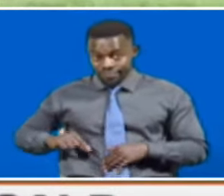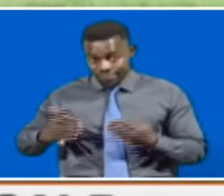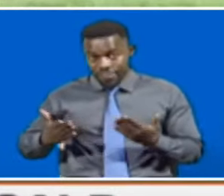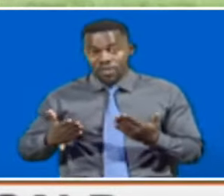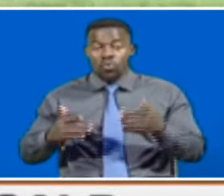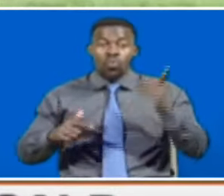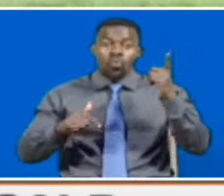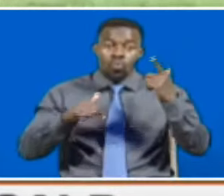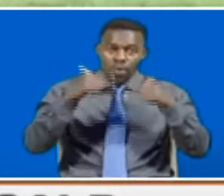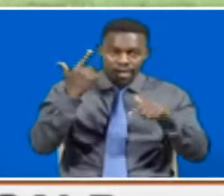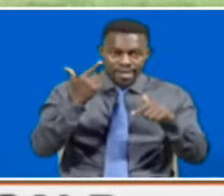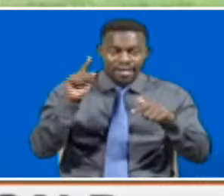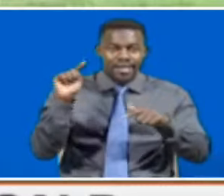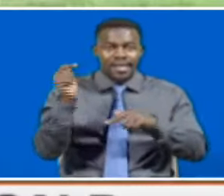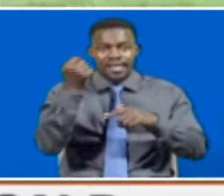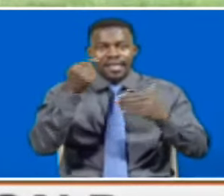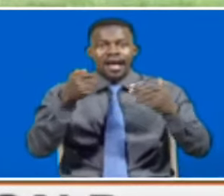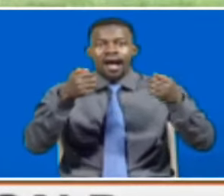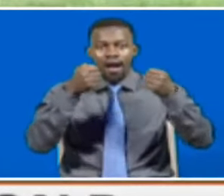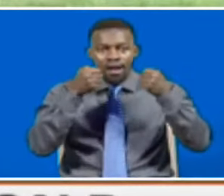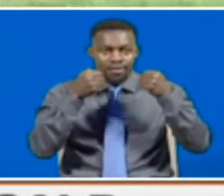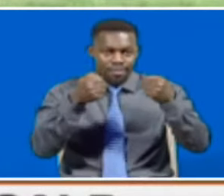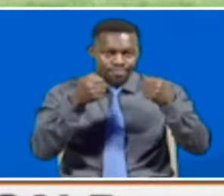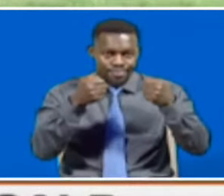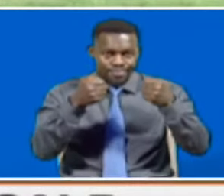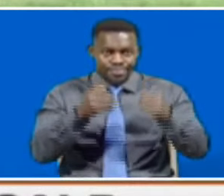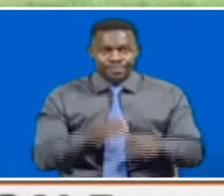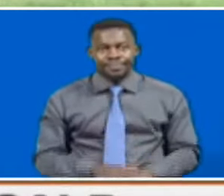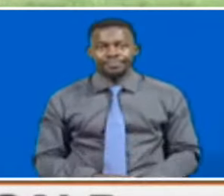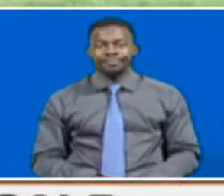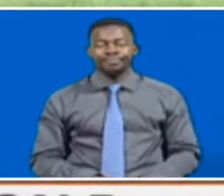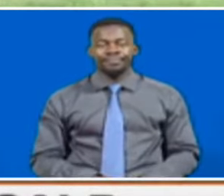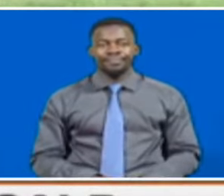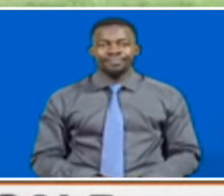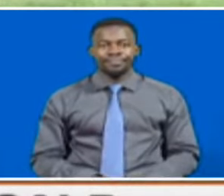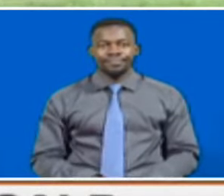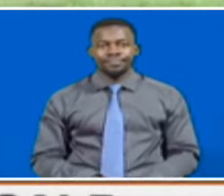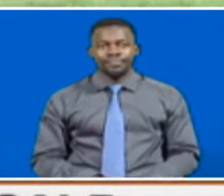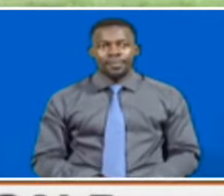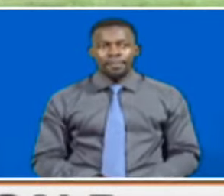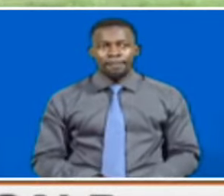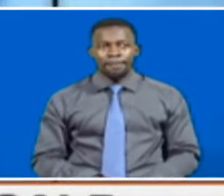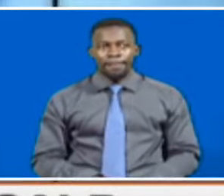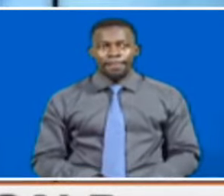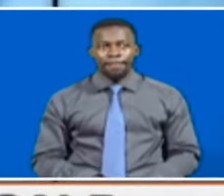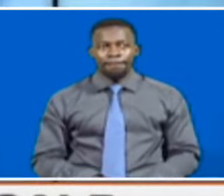8th Kenya Cup title. Davis Mberia, KTN Sports. Thank you very much,